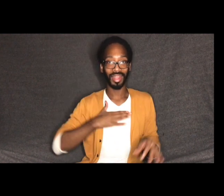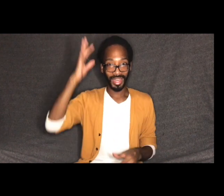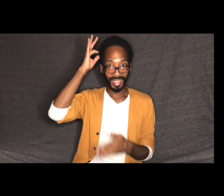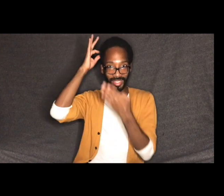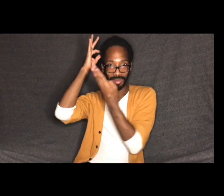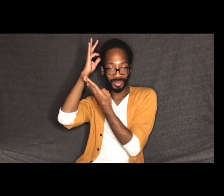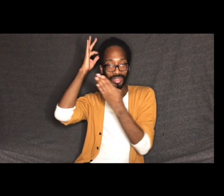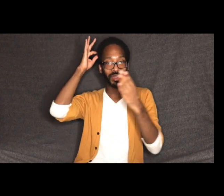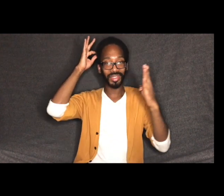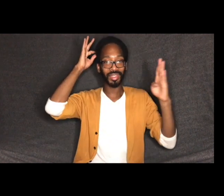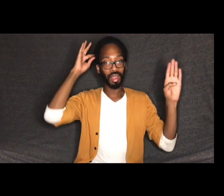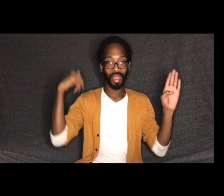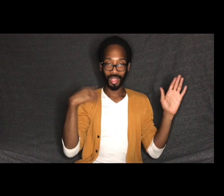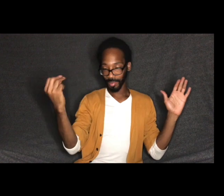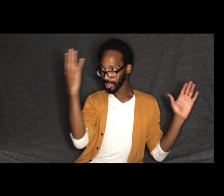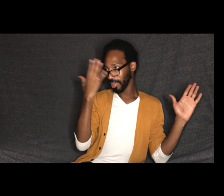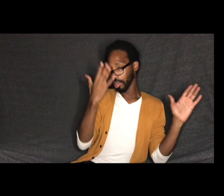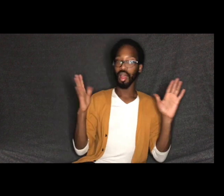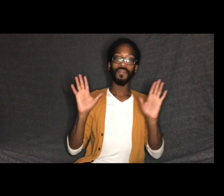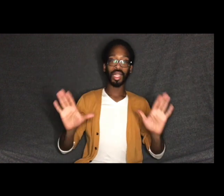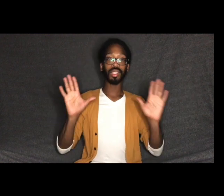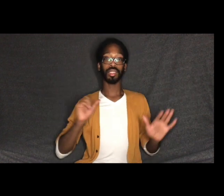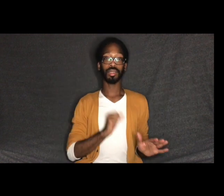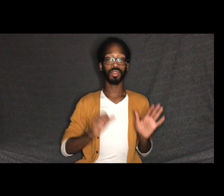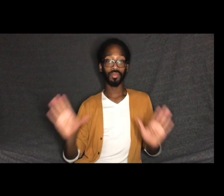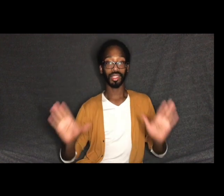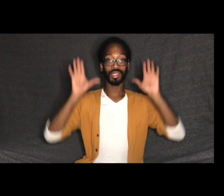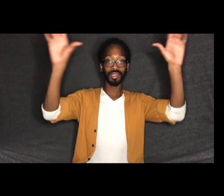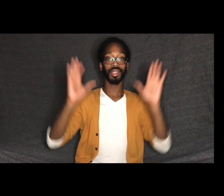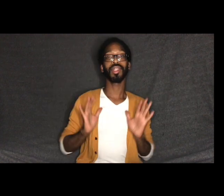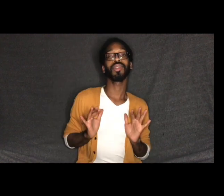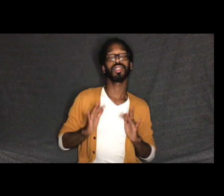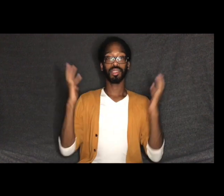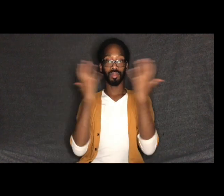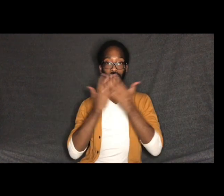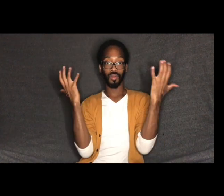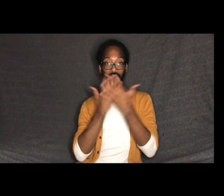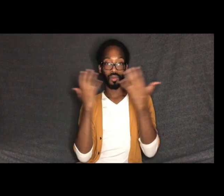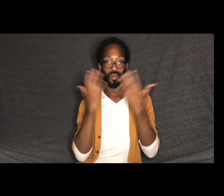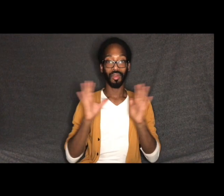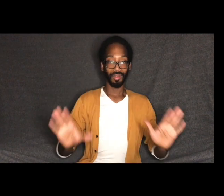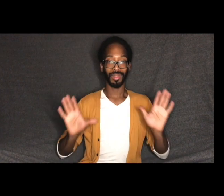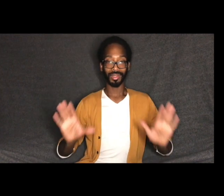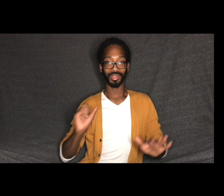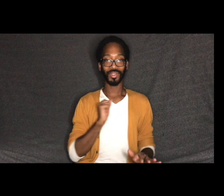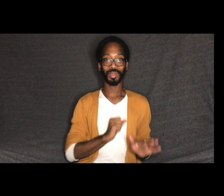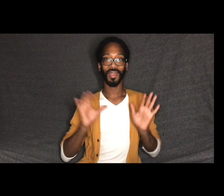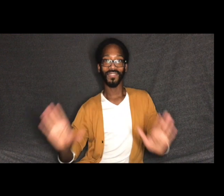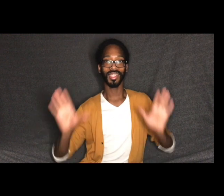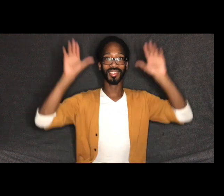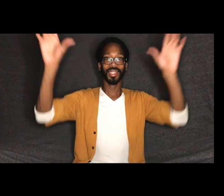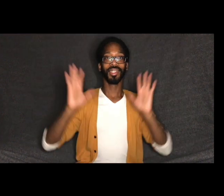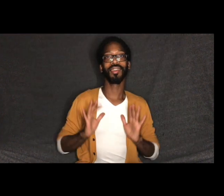hair blue. And it's gonna look like wonderful, super, fantastic, coolness, remarkable. Wonderful,